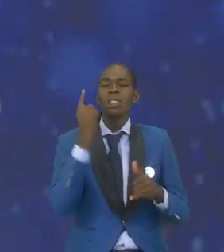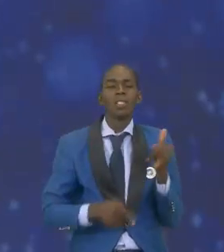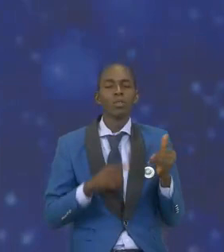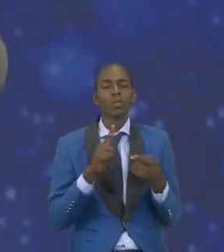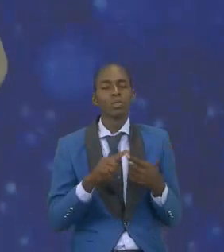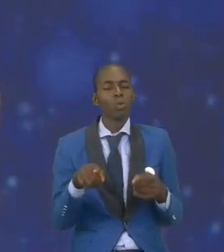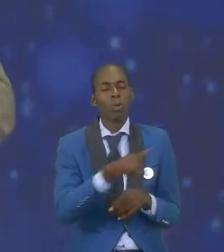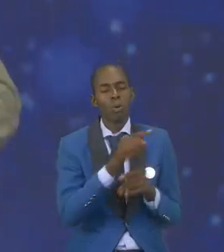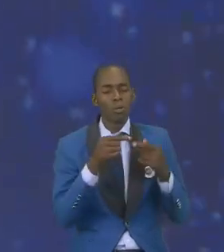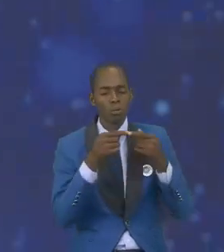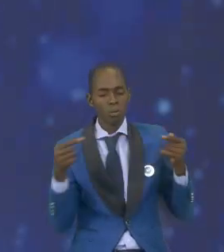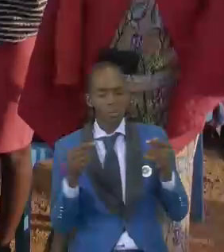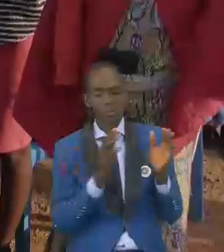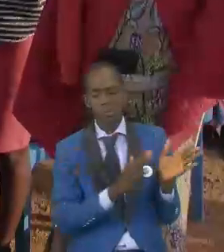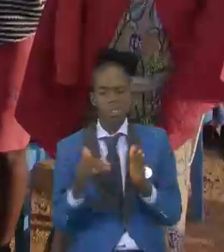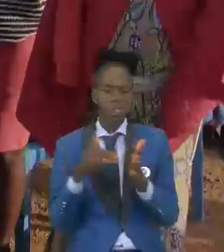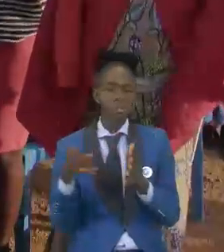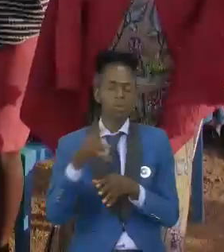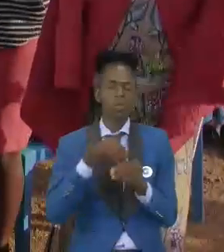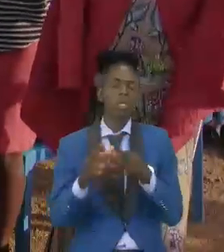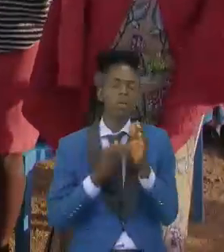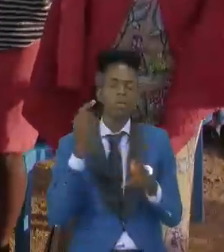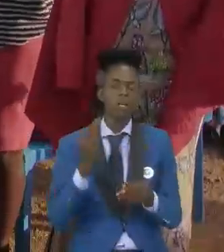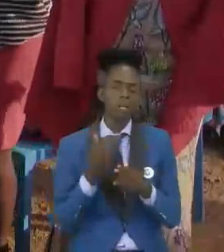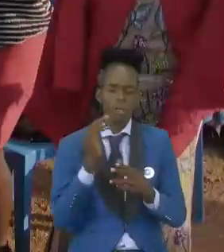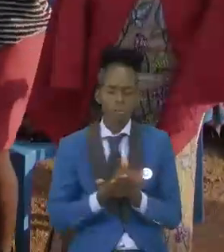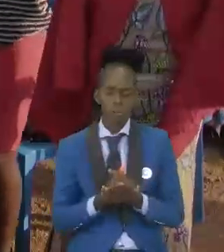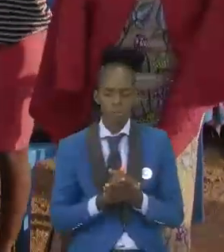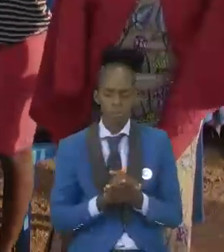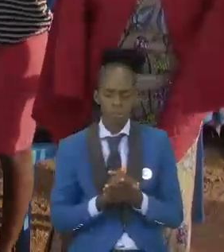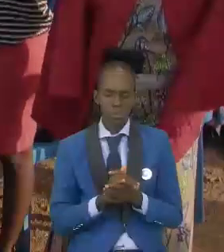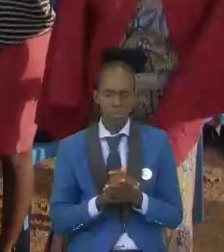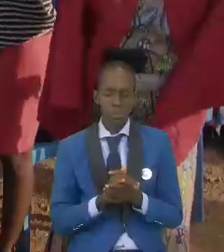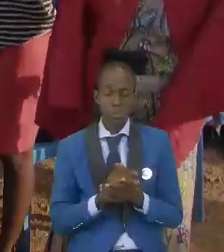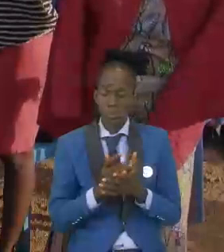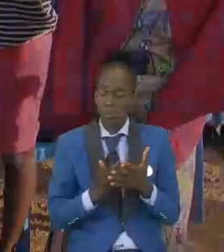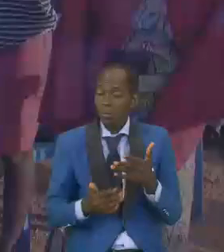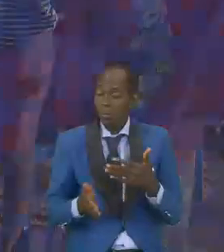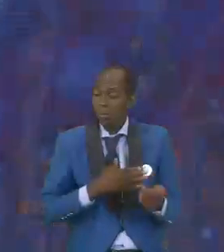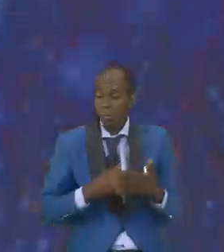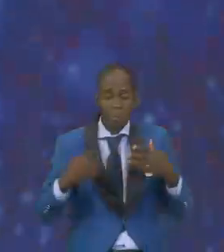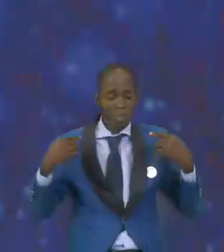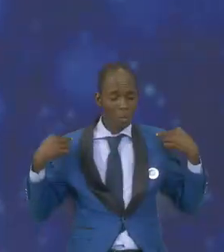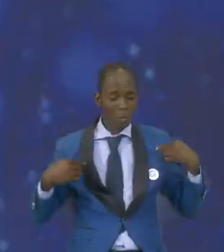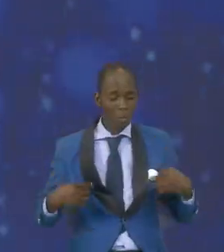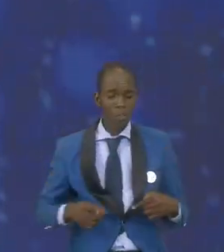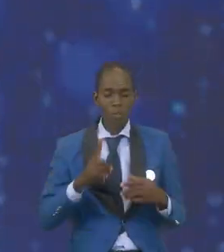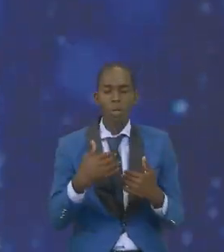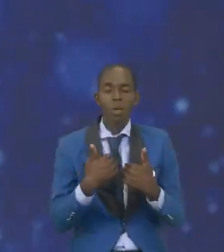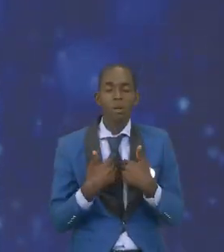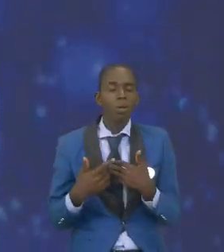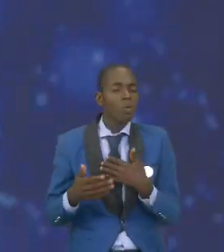every life in Jesus' name. Whatever pain you have,